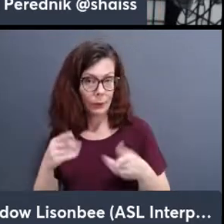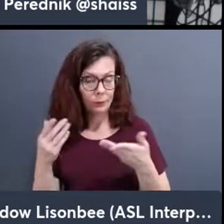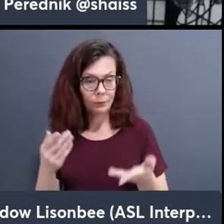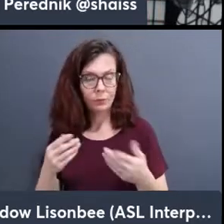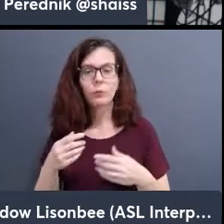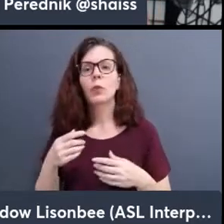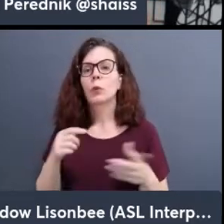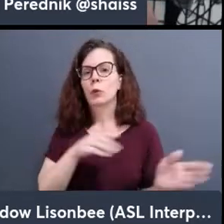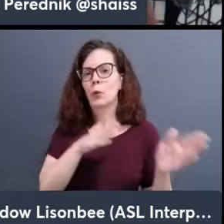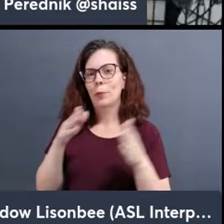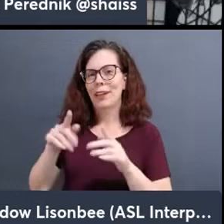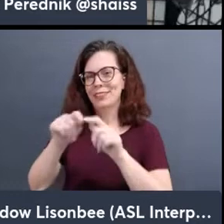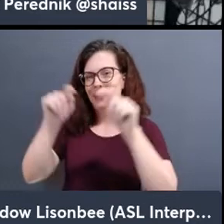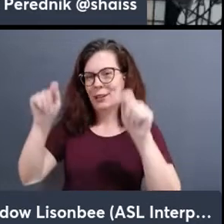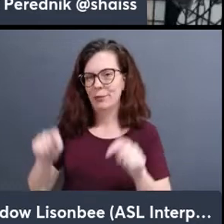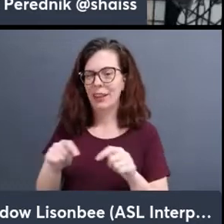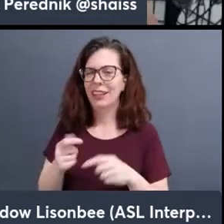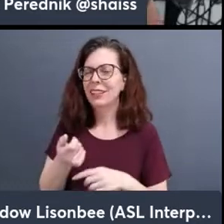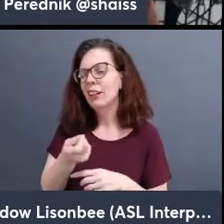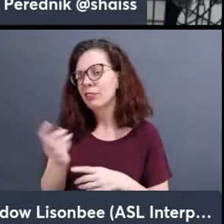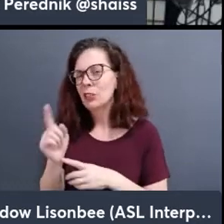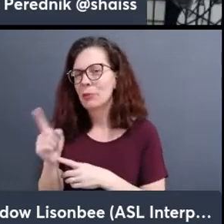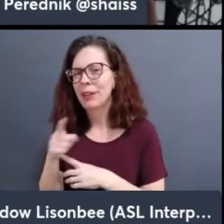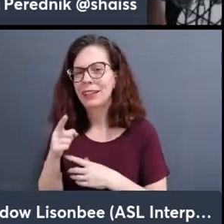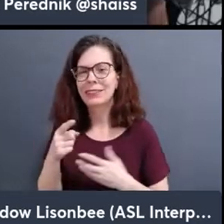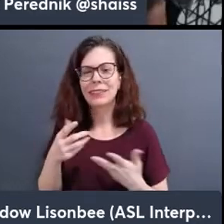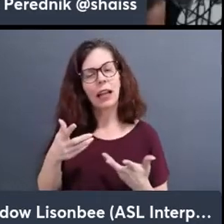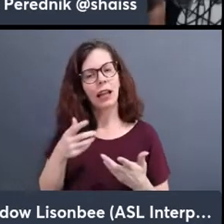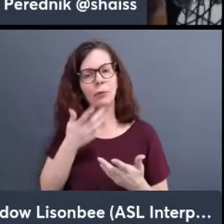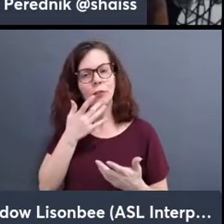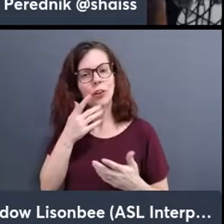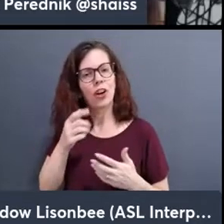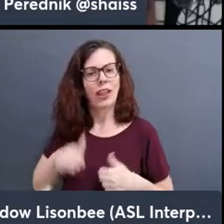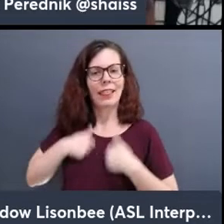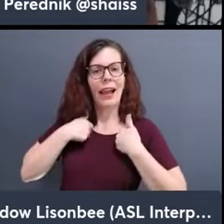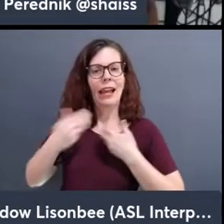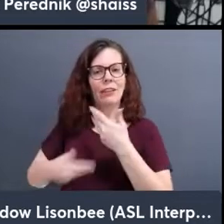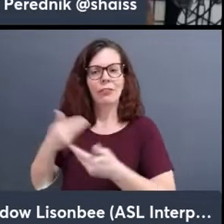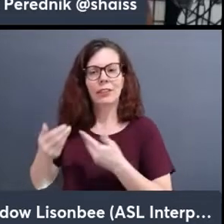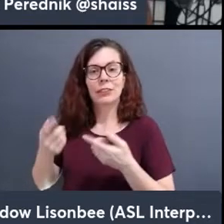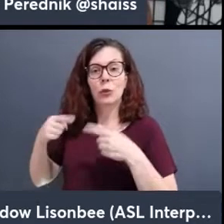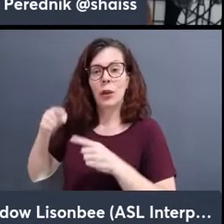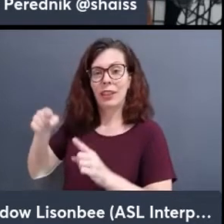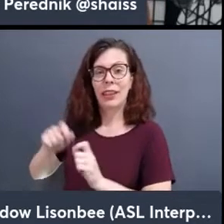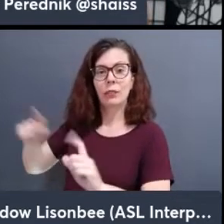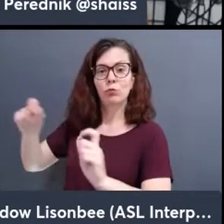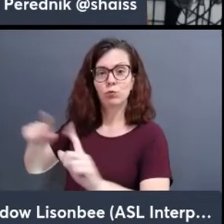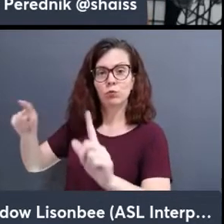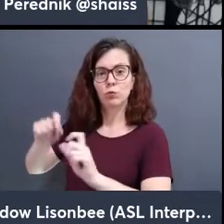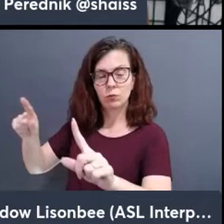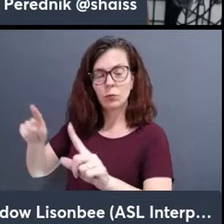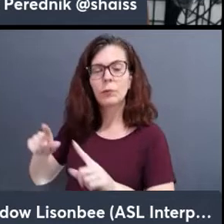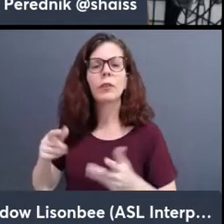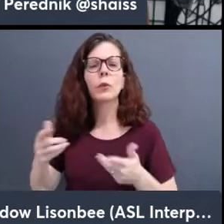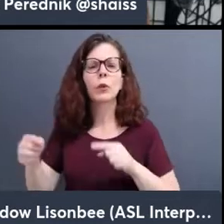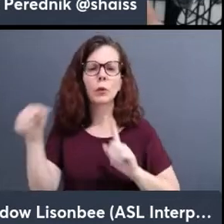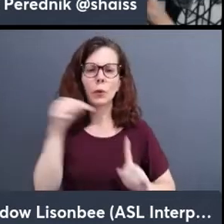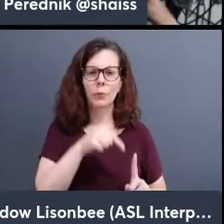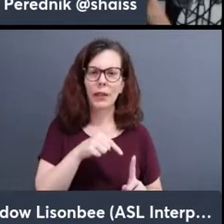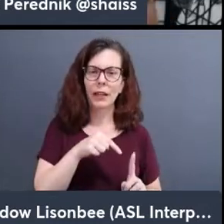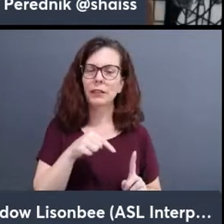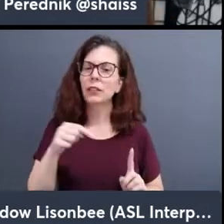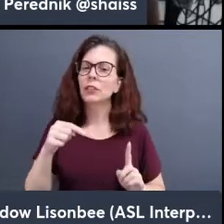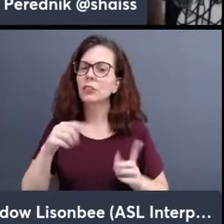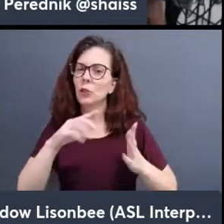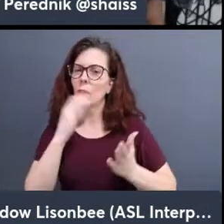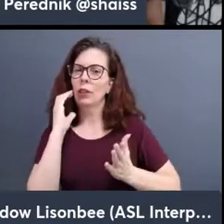back to our template. This does take a few minutes, and I like doing things live. And so while this is going deploying, let's go back to the graphic here and